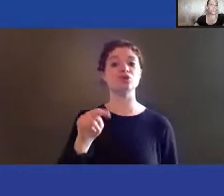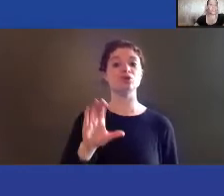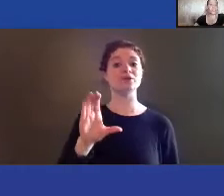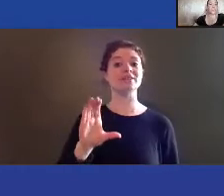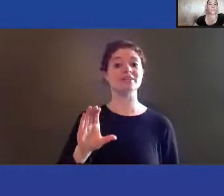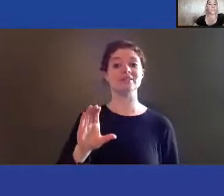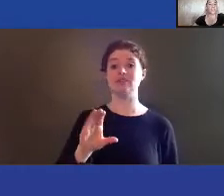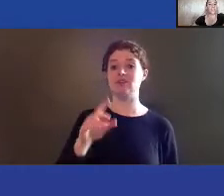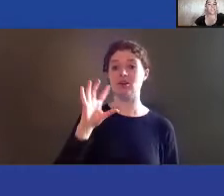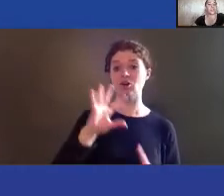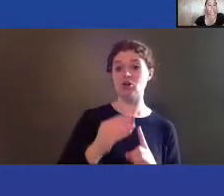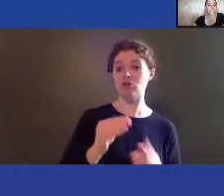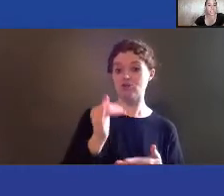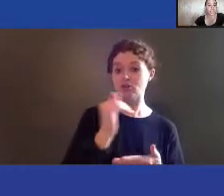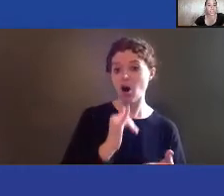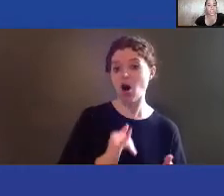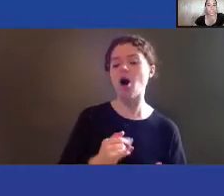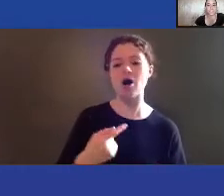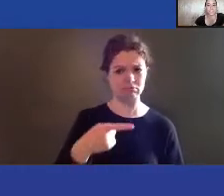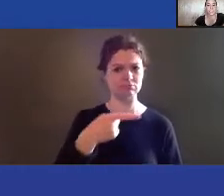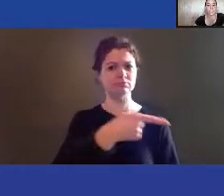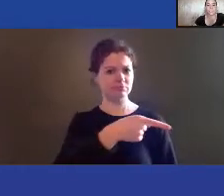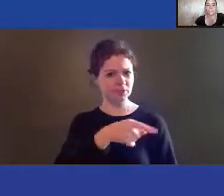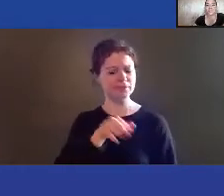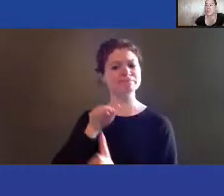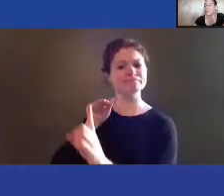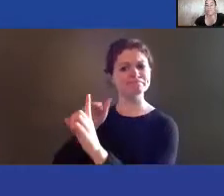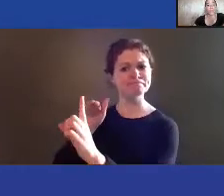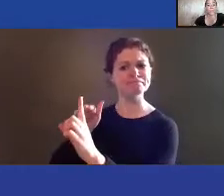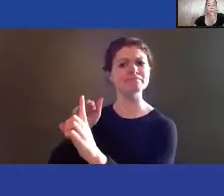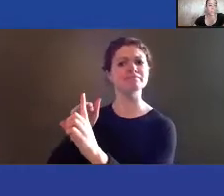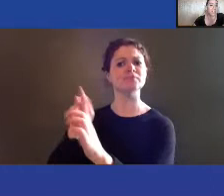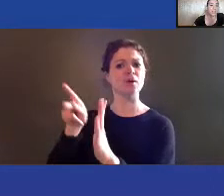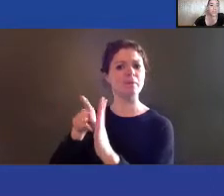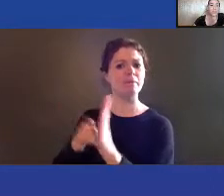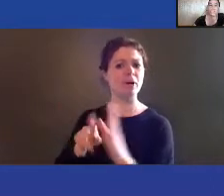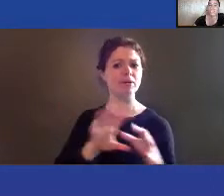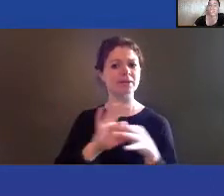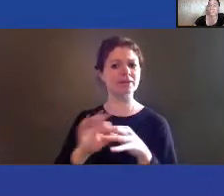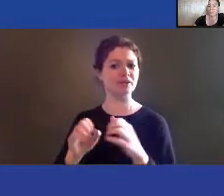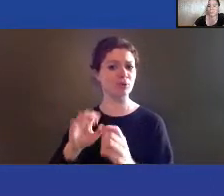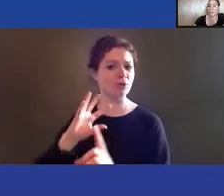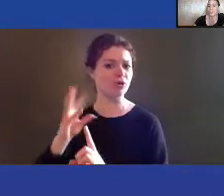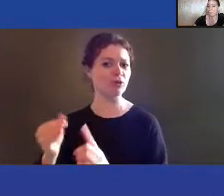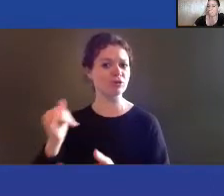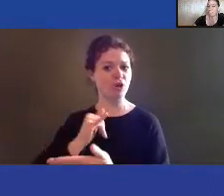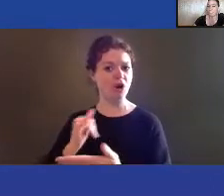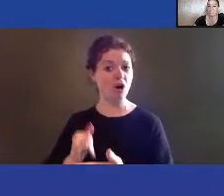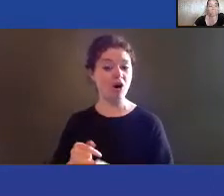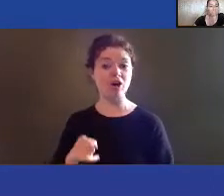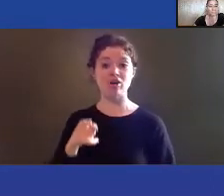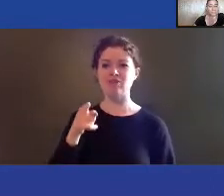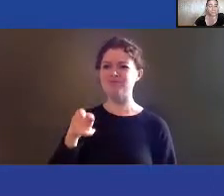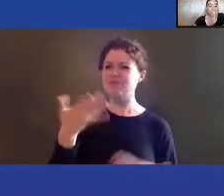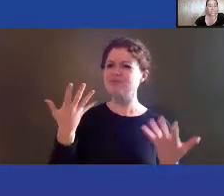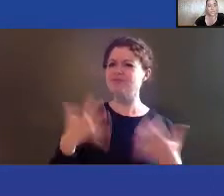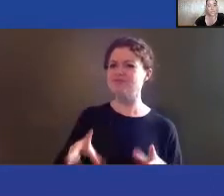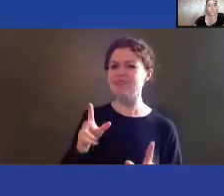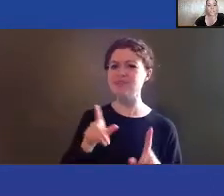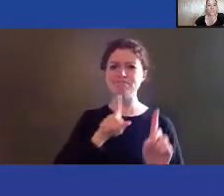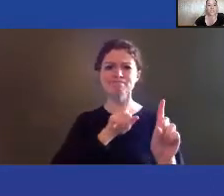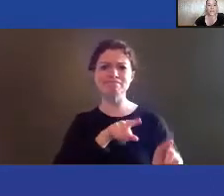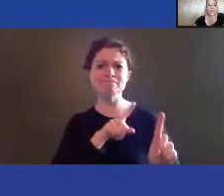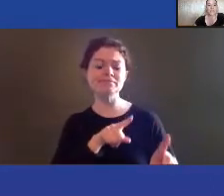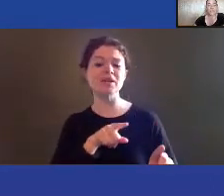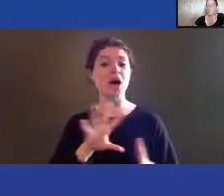many affinity groups in the New York City cultural sector. So if any of you have attended Culture at 3 calls, that's also